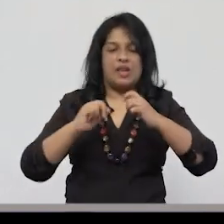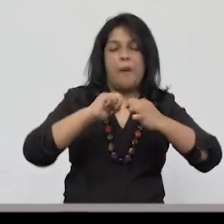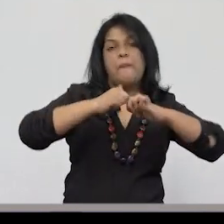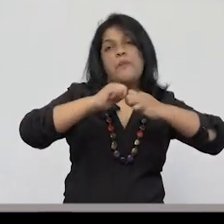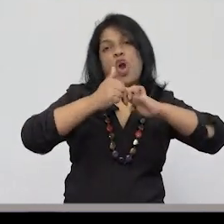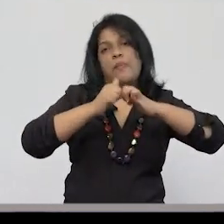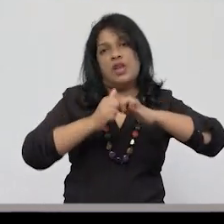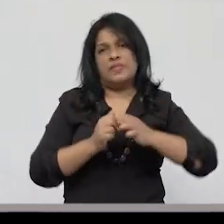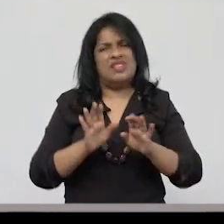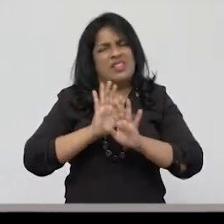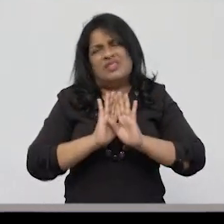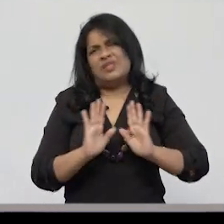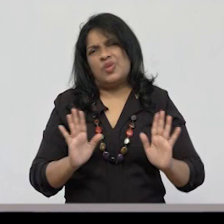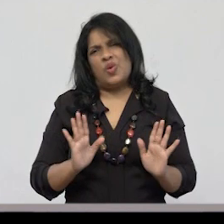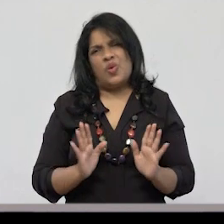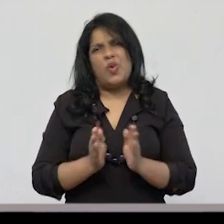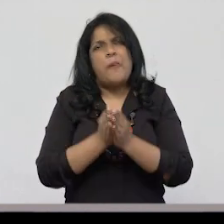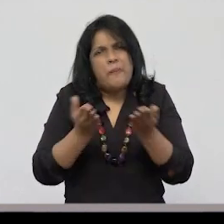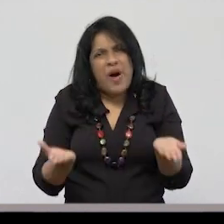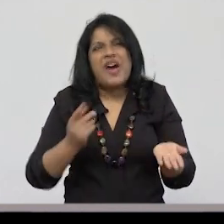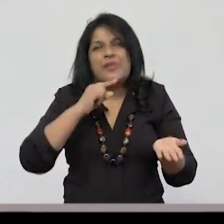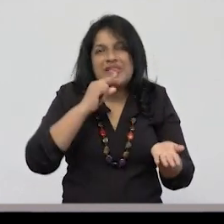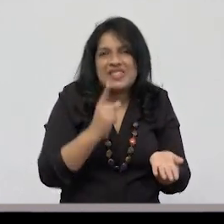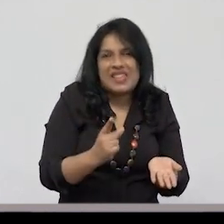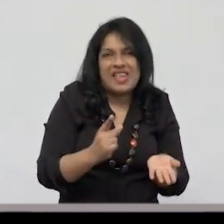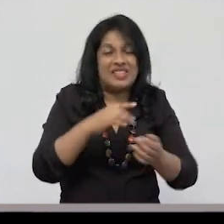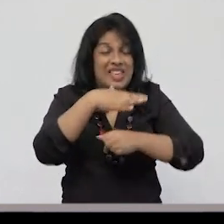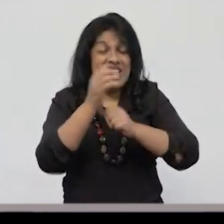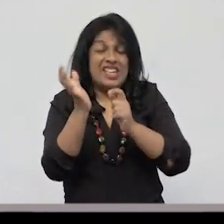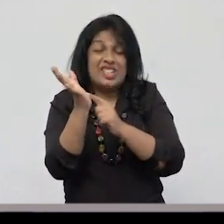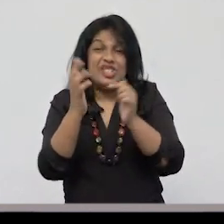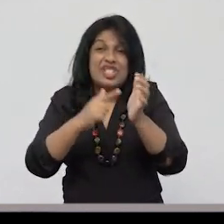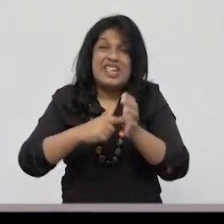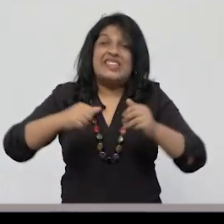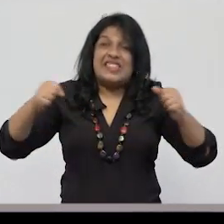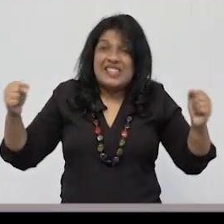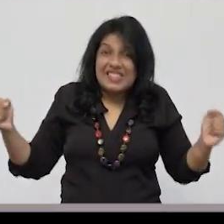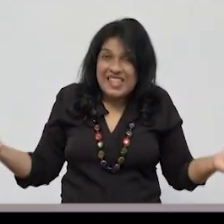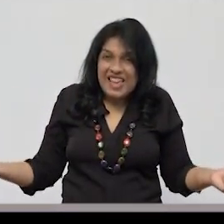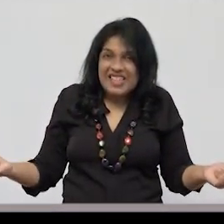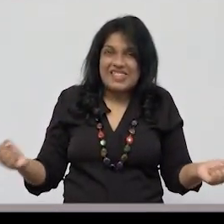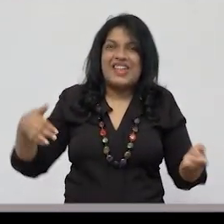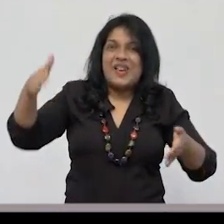is not telling you to come to anything else. Listen, I'll tell you one more thing. Jesus doesn't even say, come to church.